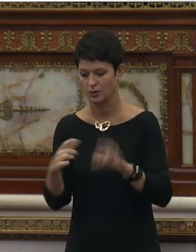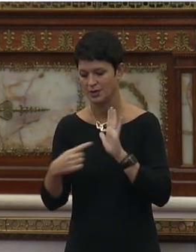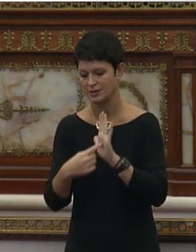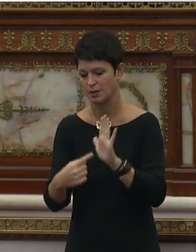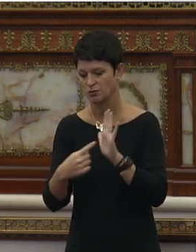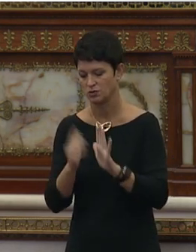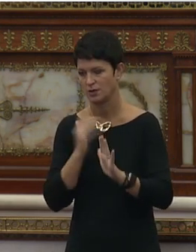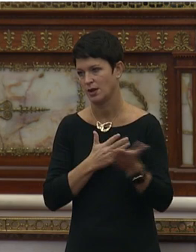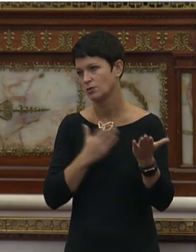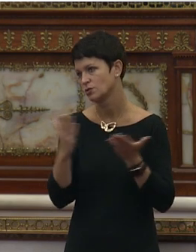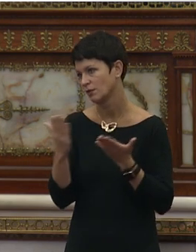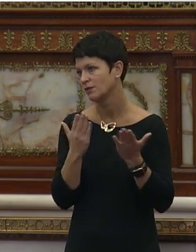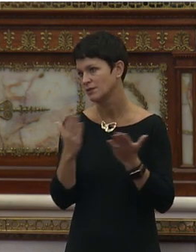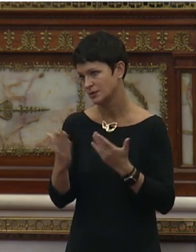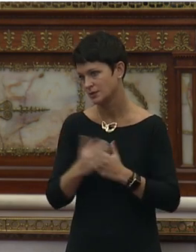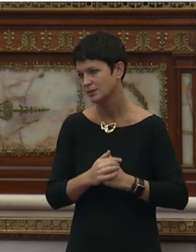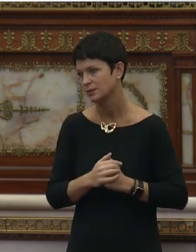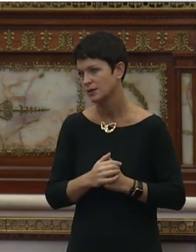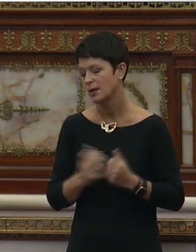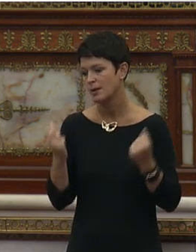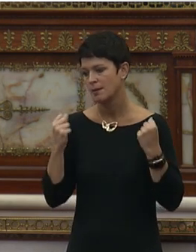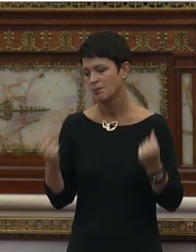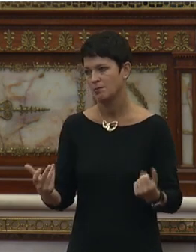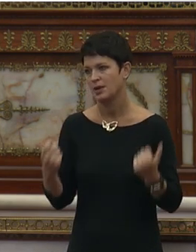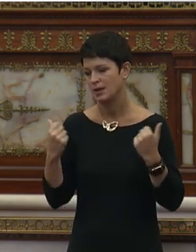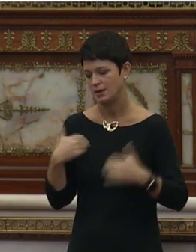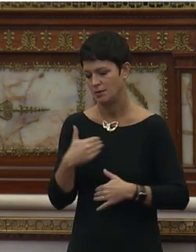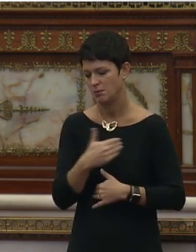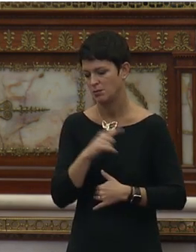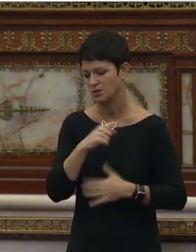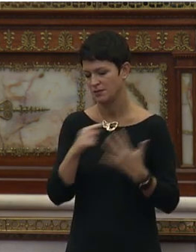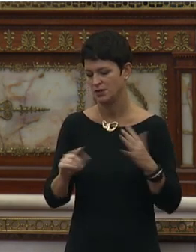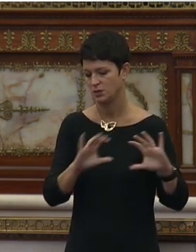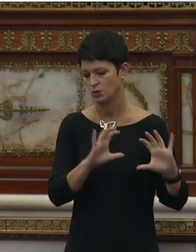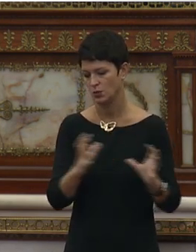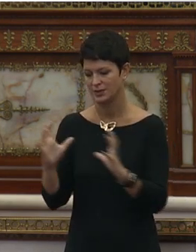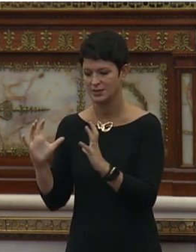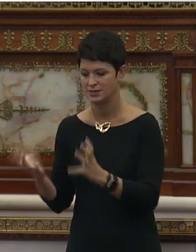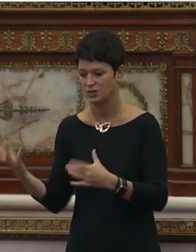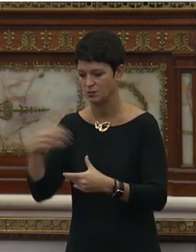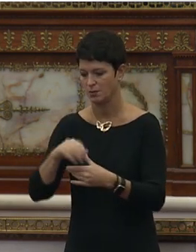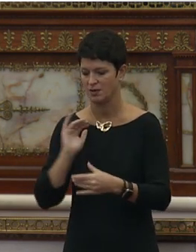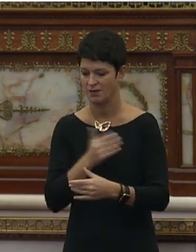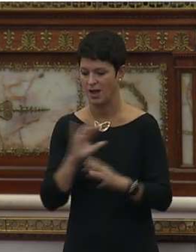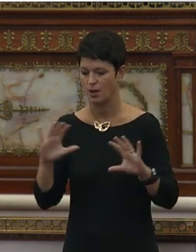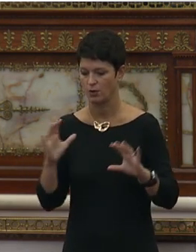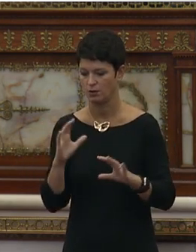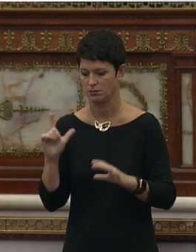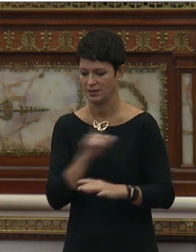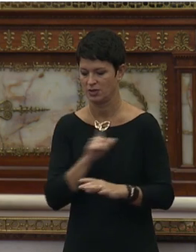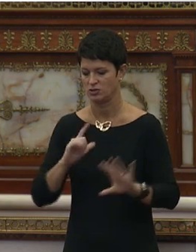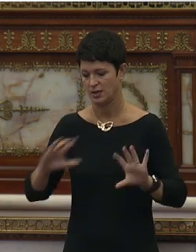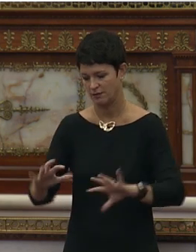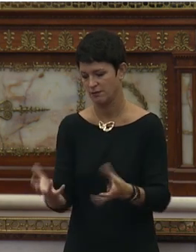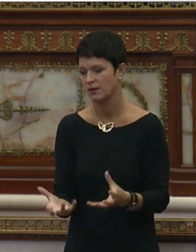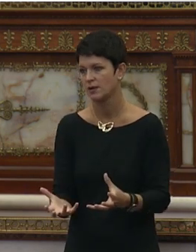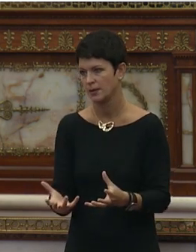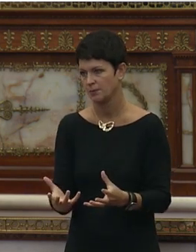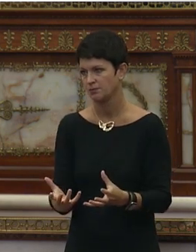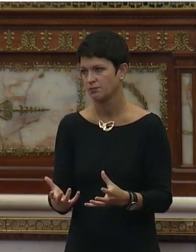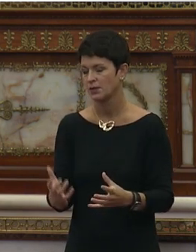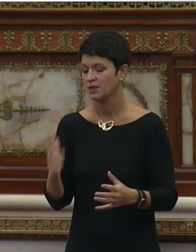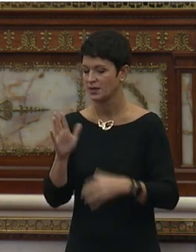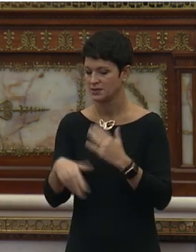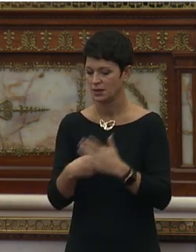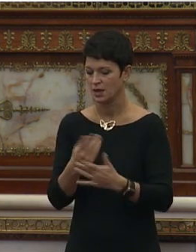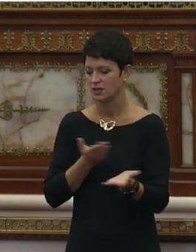demonstrate that service. Numerous members of these organizations have been a part of this body, and I think that is an indicia of the type